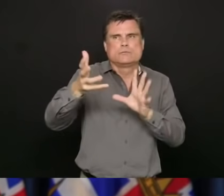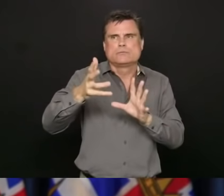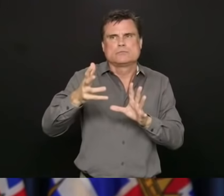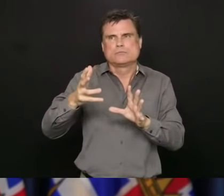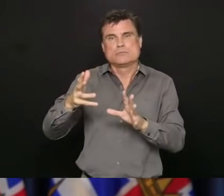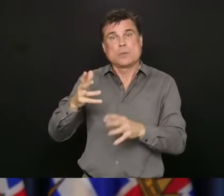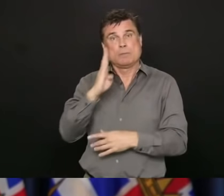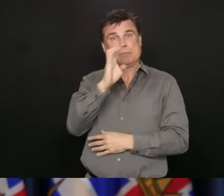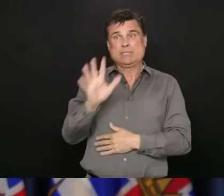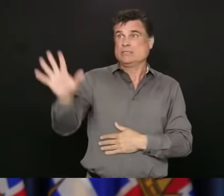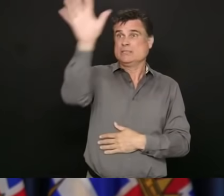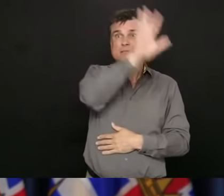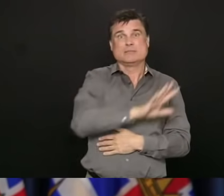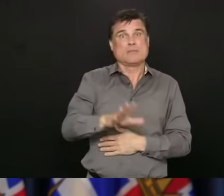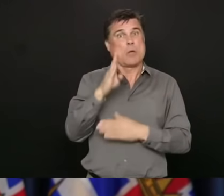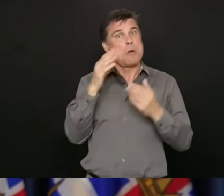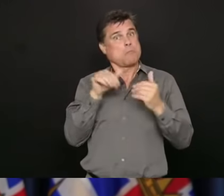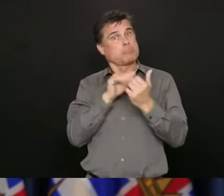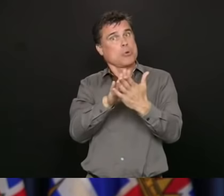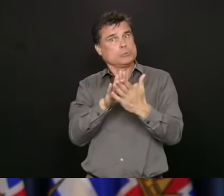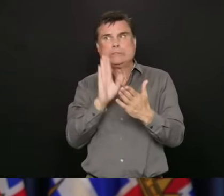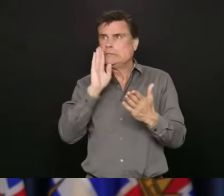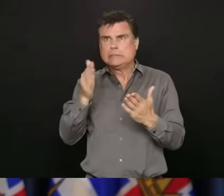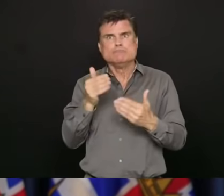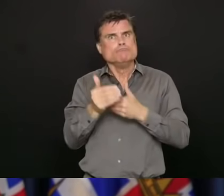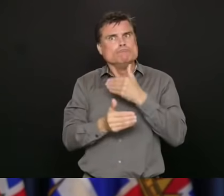this, all of us in this together will be successful.